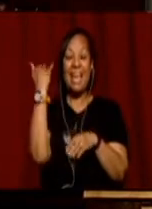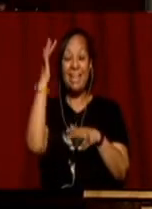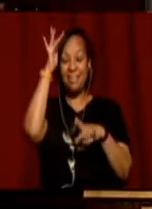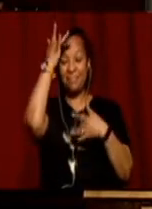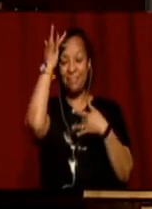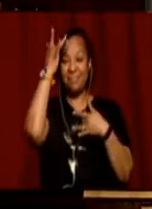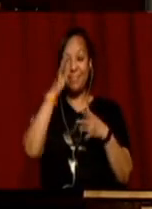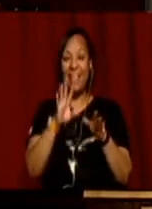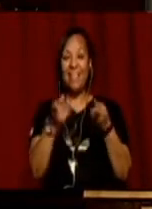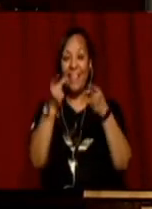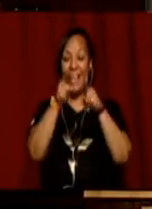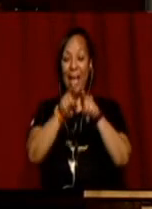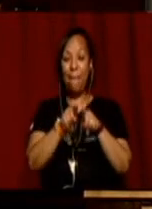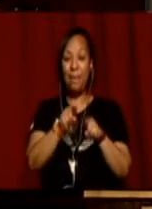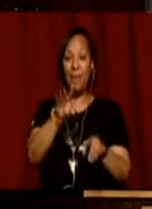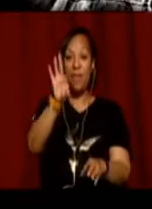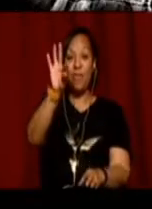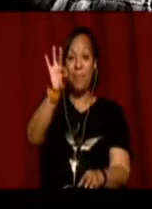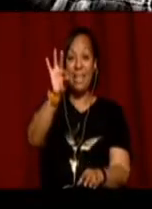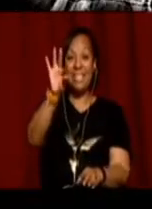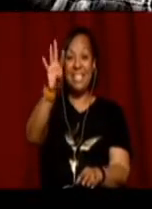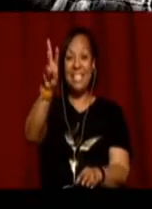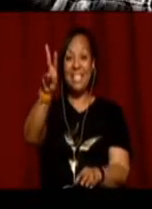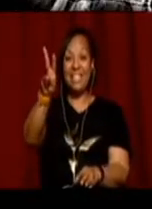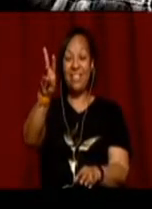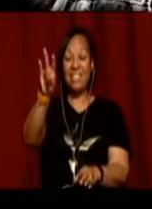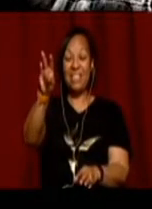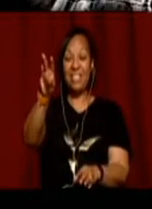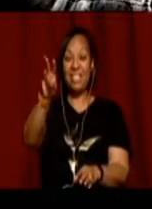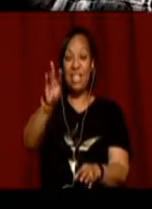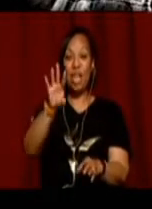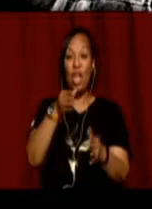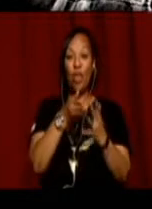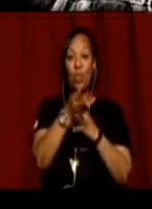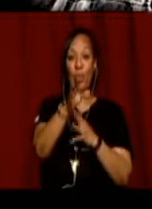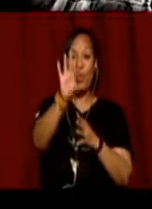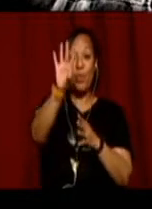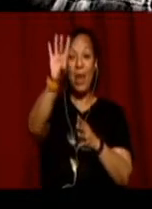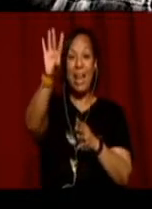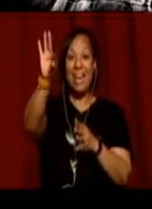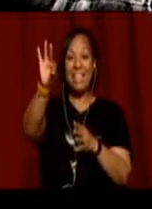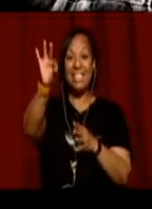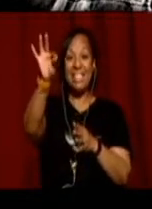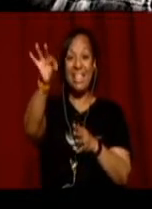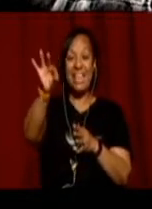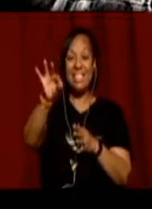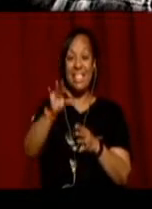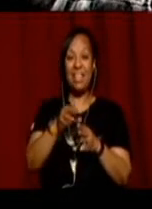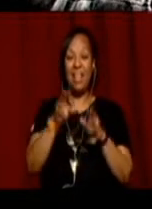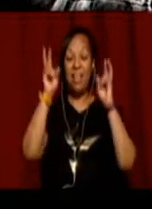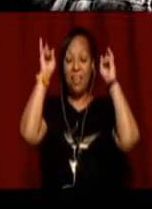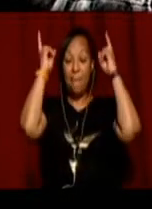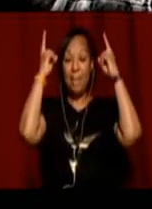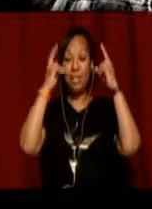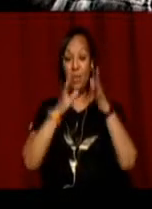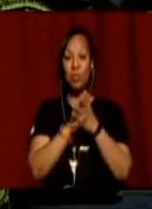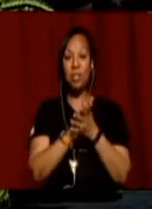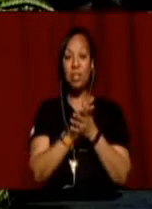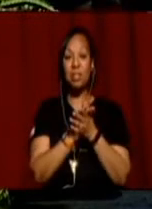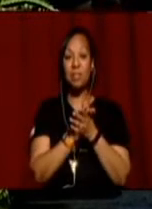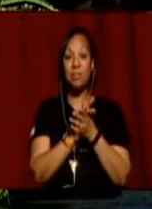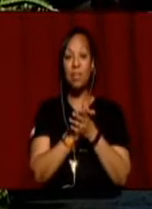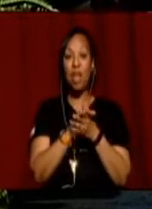pandemic that went on actually from 1917 to 1919. And the critical message of the book was that